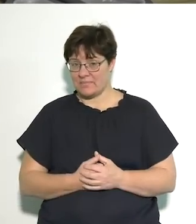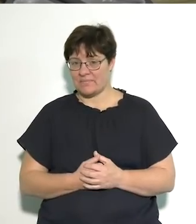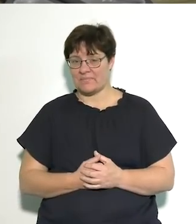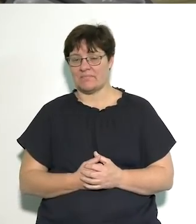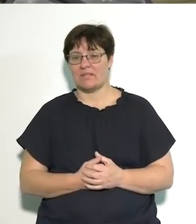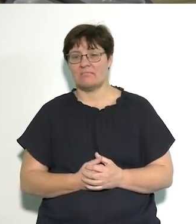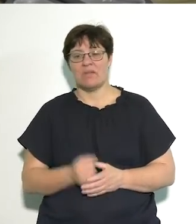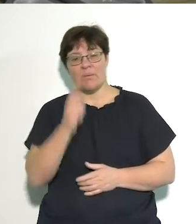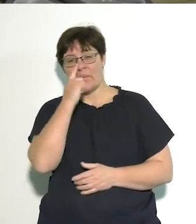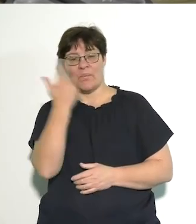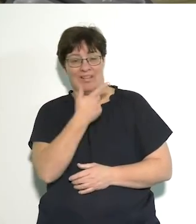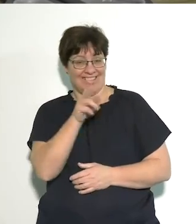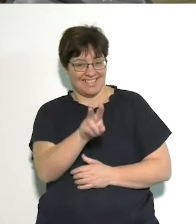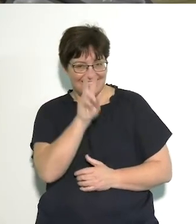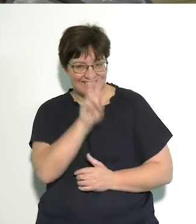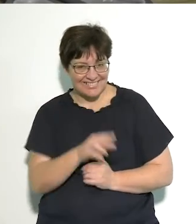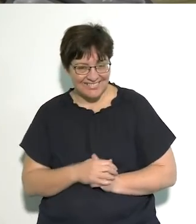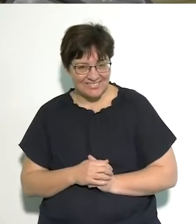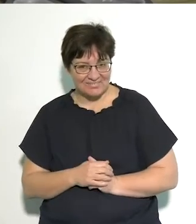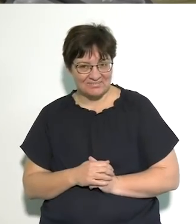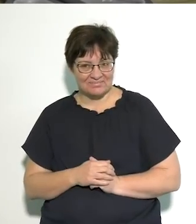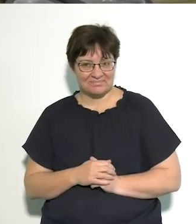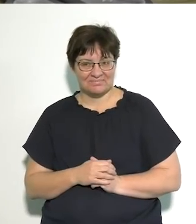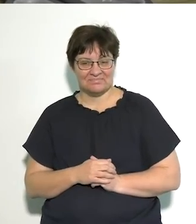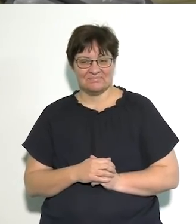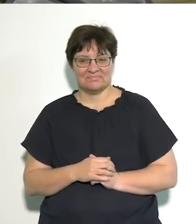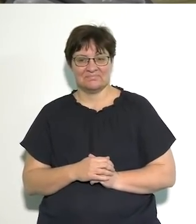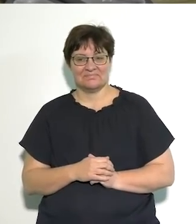All right, so that's what it looks like when it's finished.